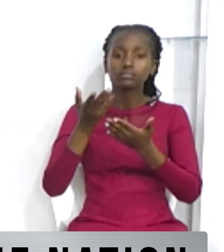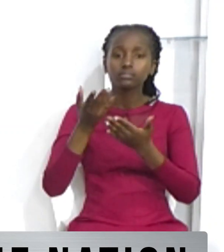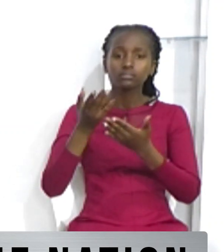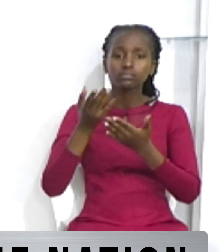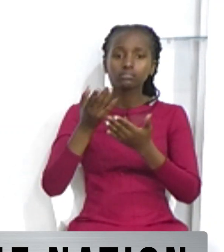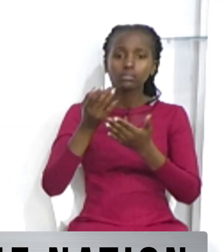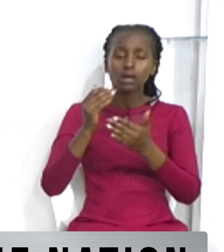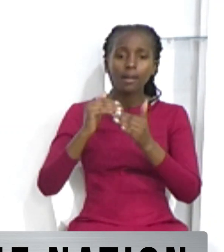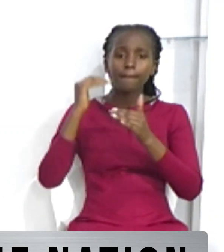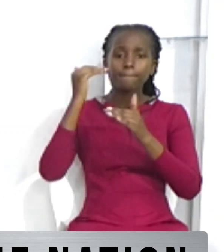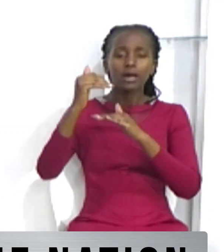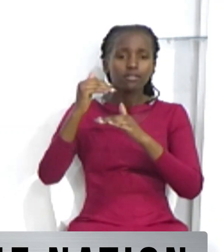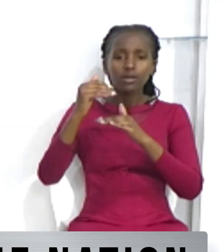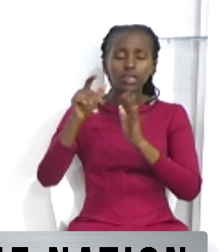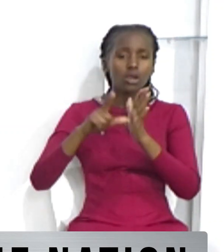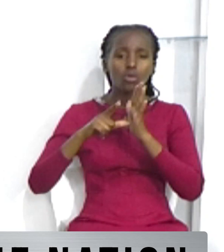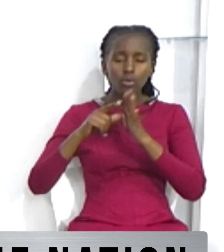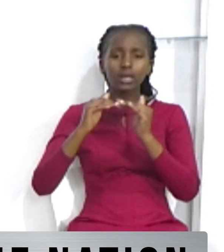in parliament?